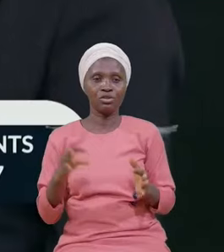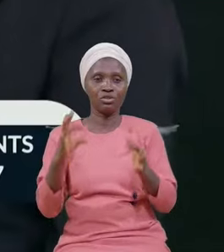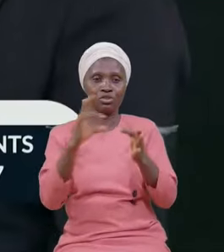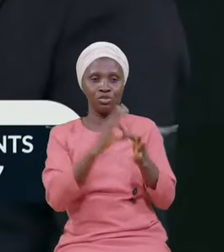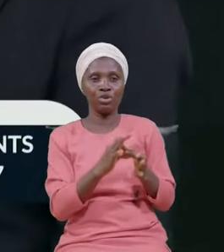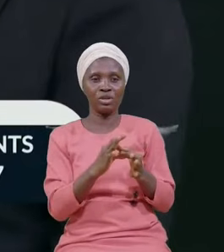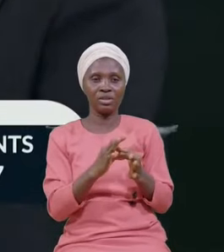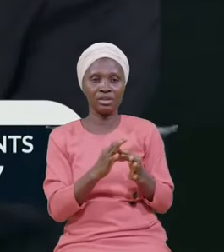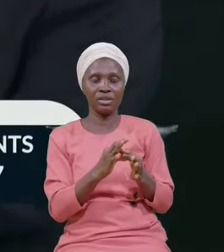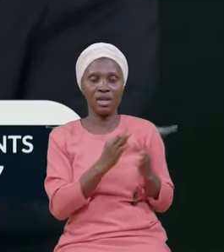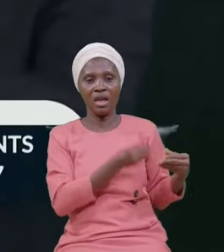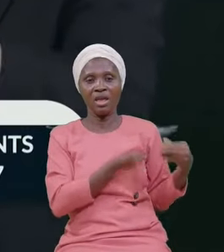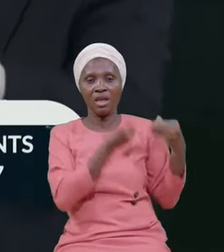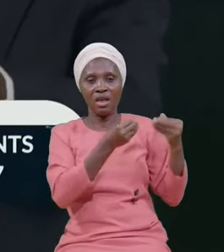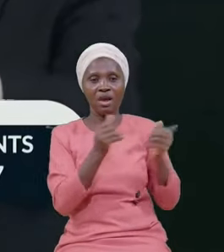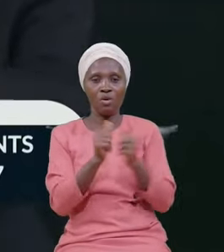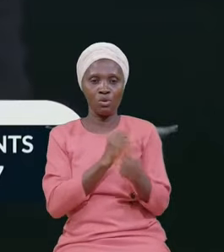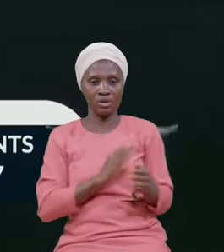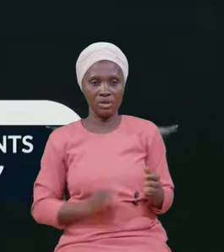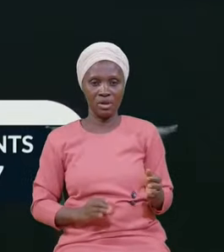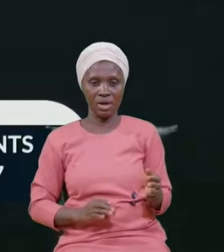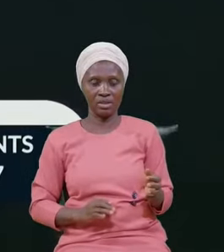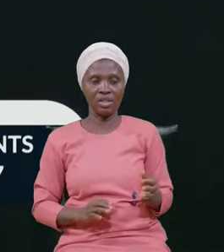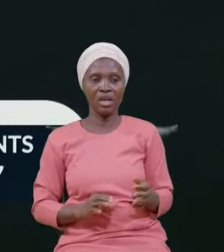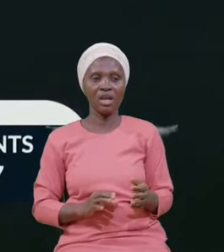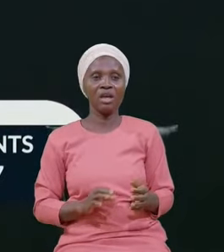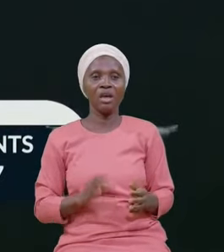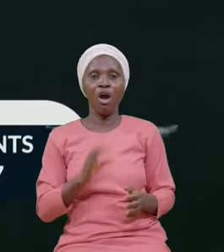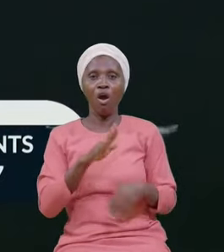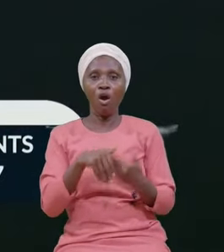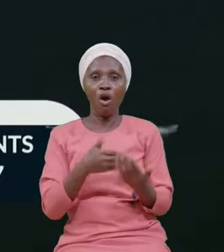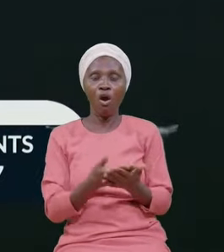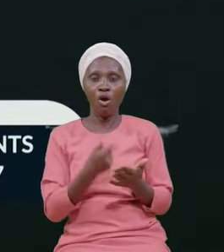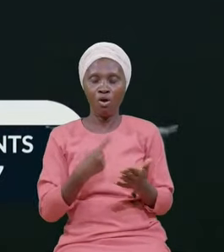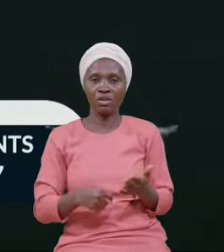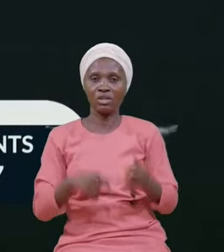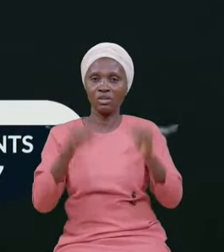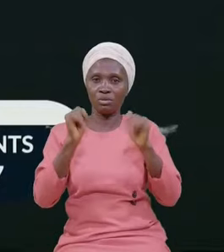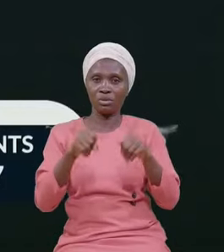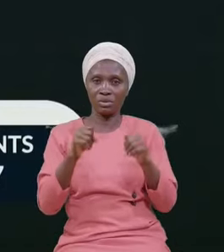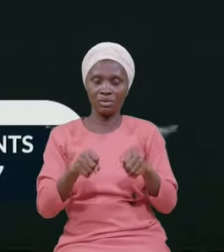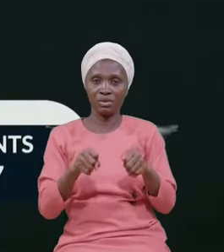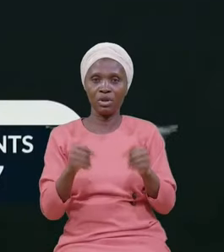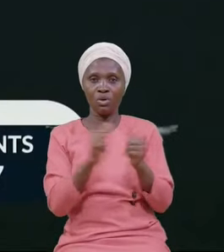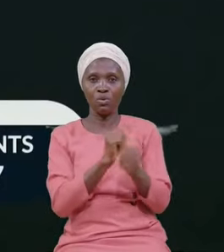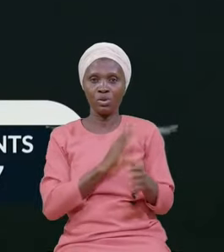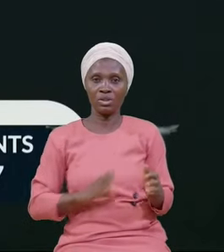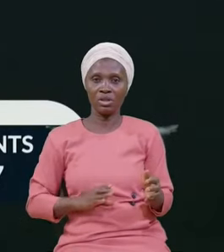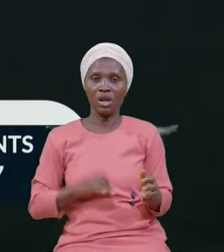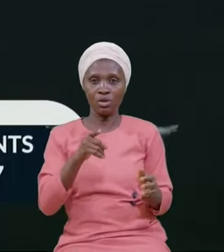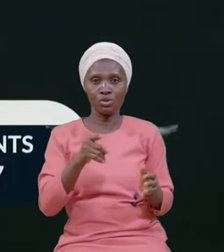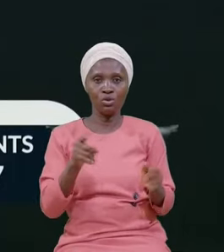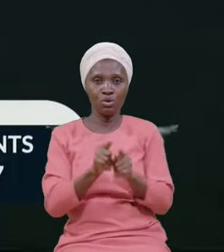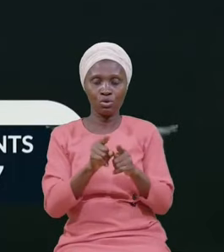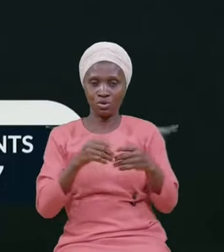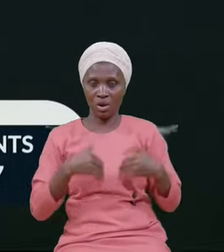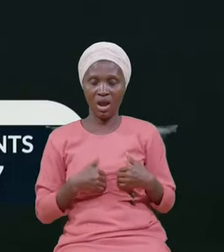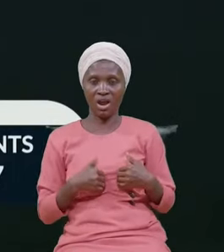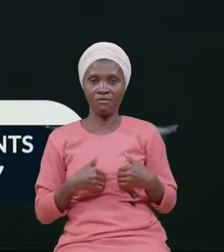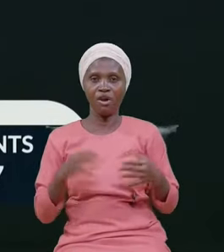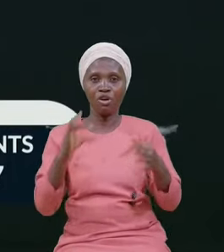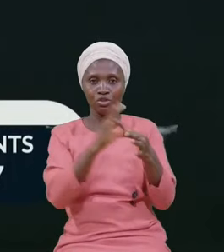possibilities in Christ you also have joint ears with Christ if so be that ye